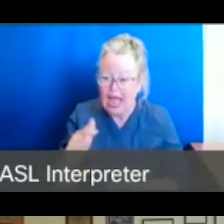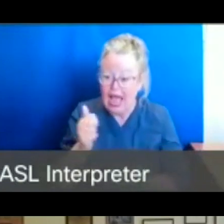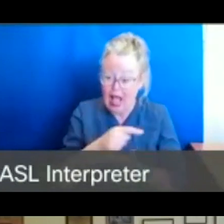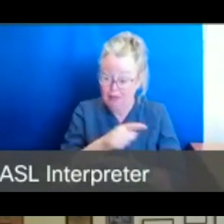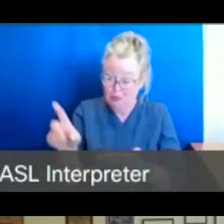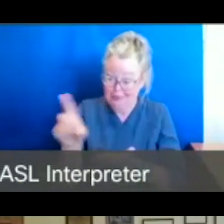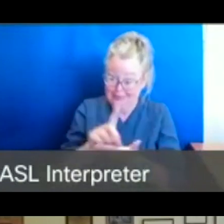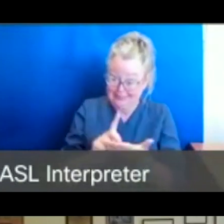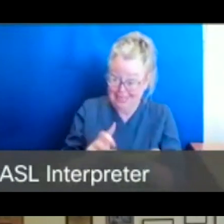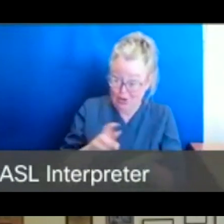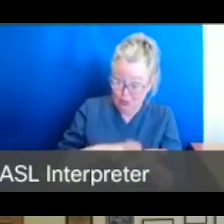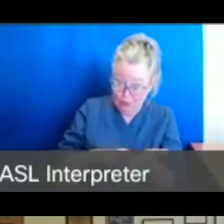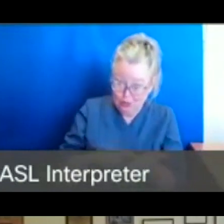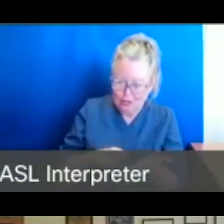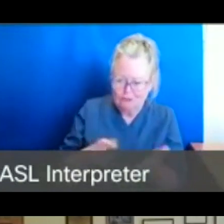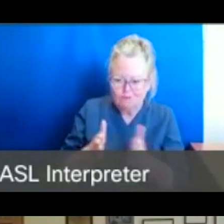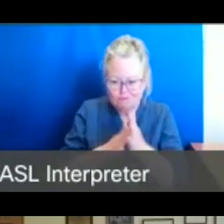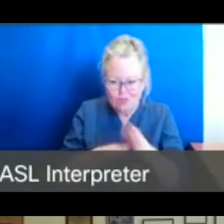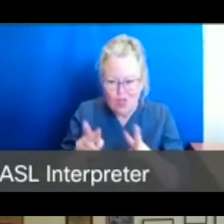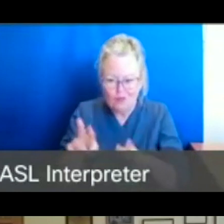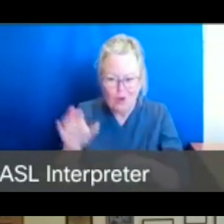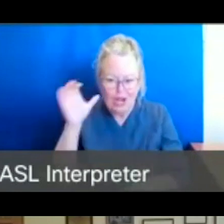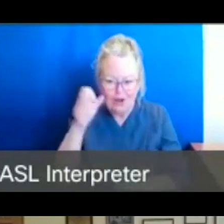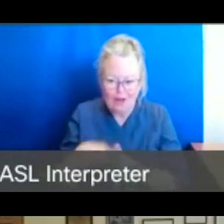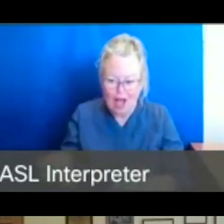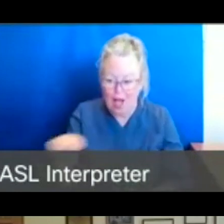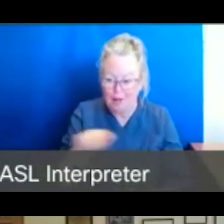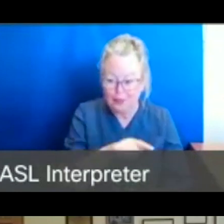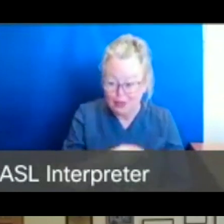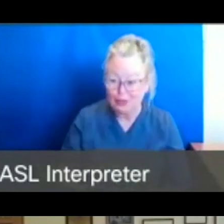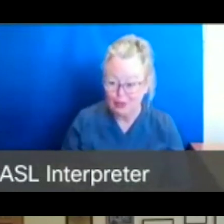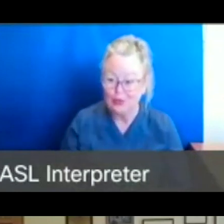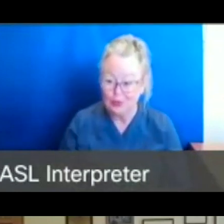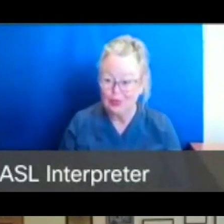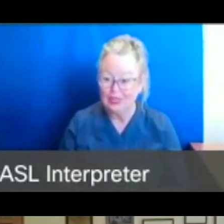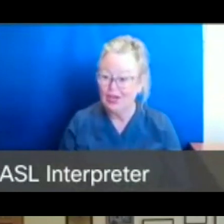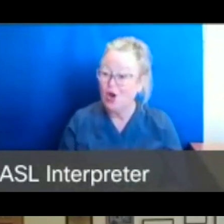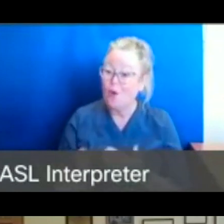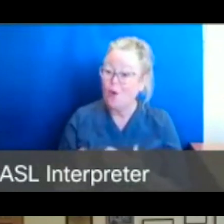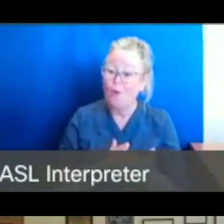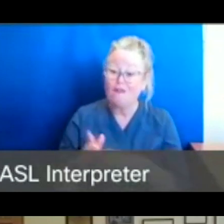be want to hear from you. So thank you. And whatever your time zone,